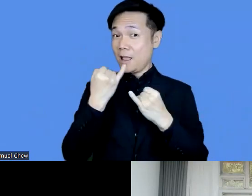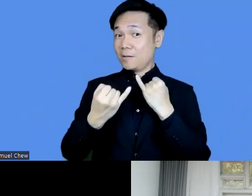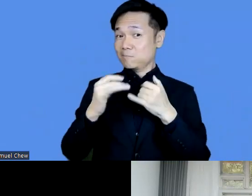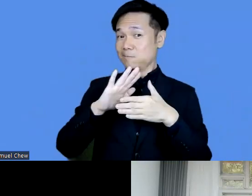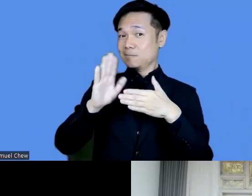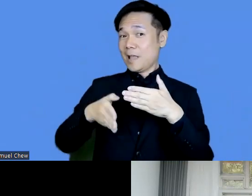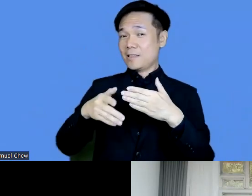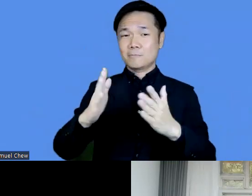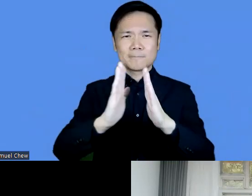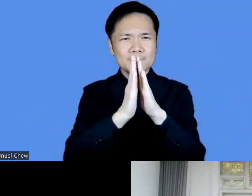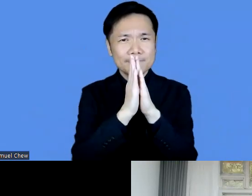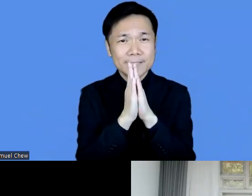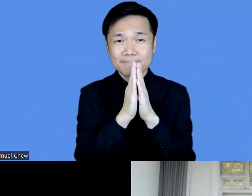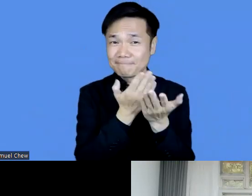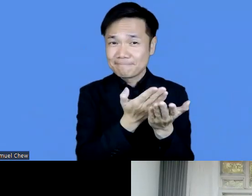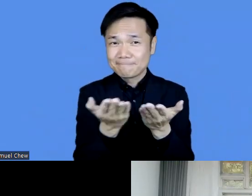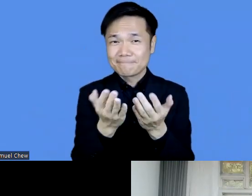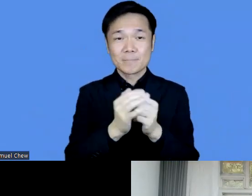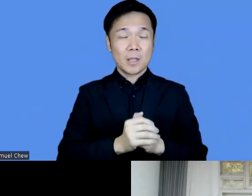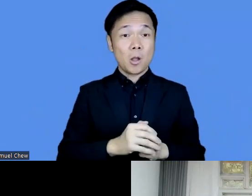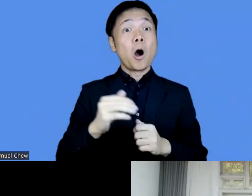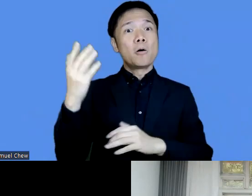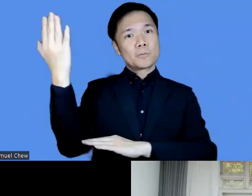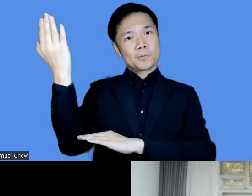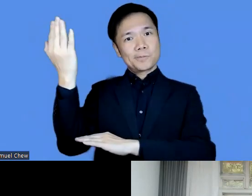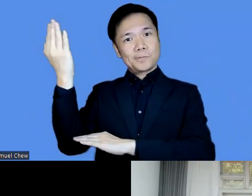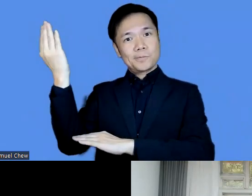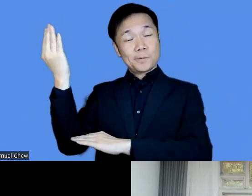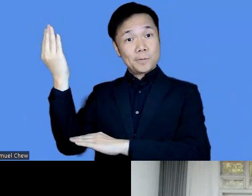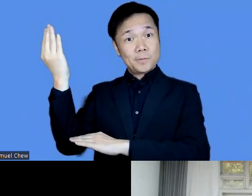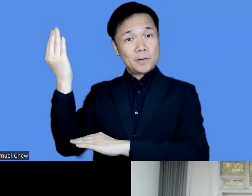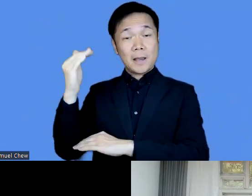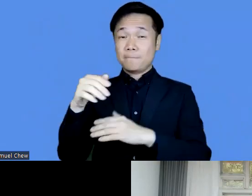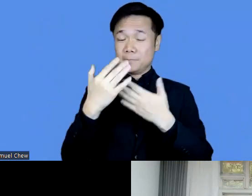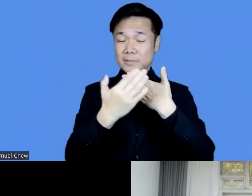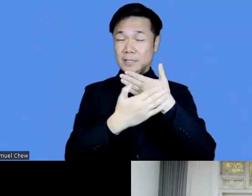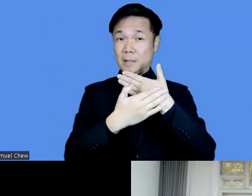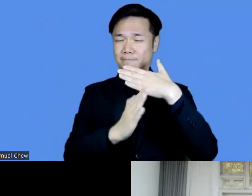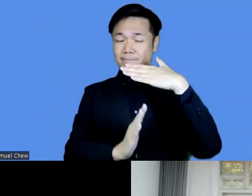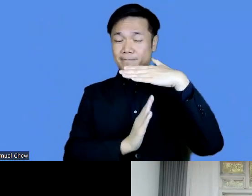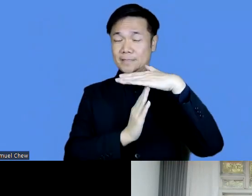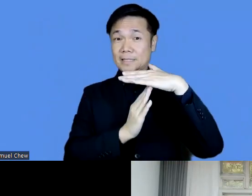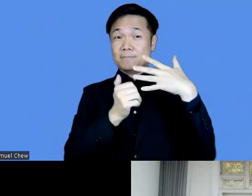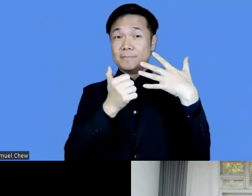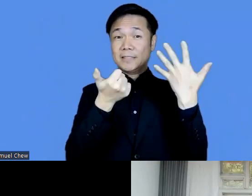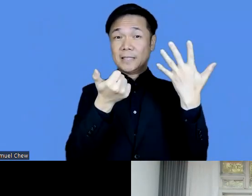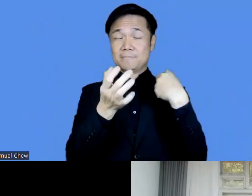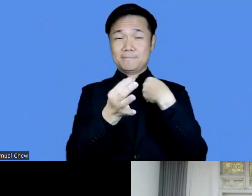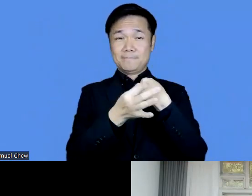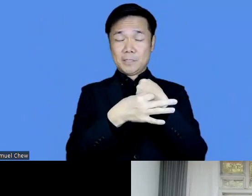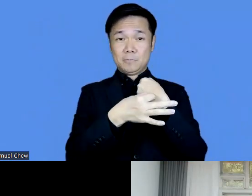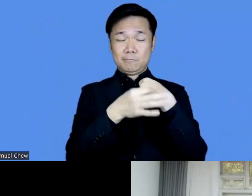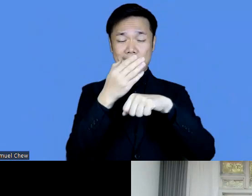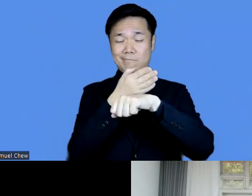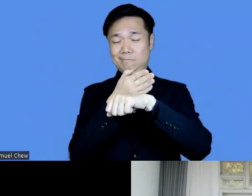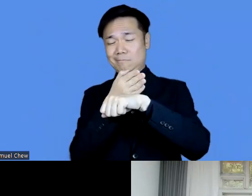gentle reminder for all the speakers that 6 minutes is the time allocated for each presentation in